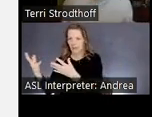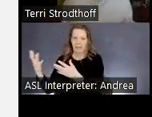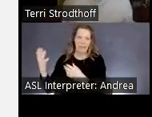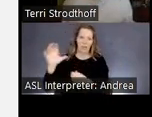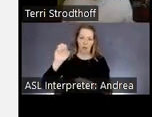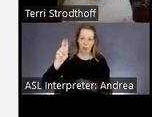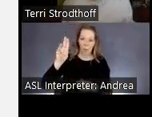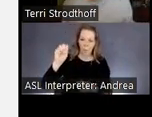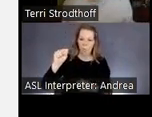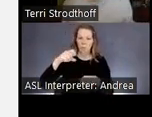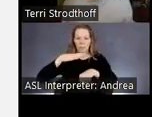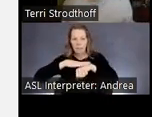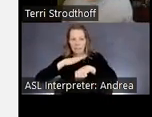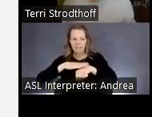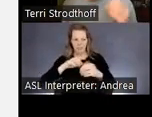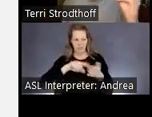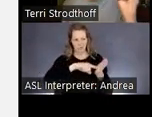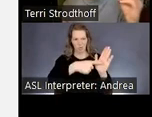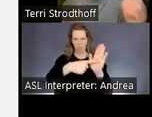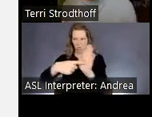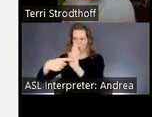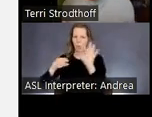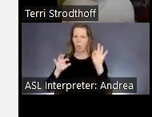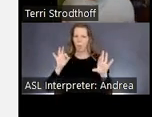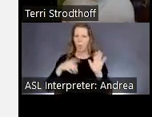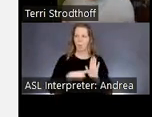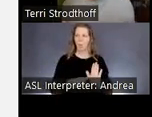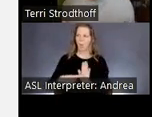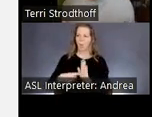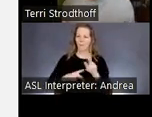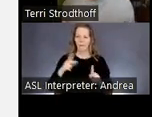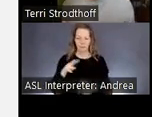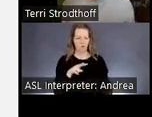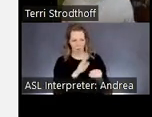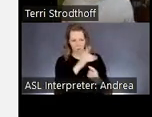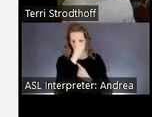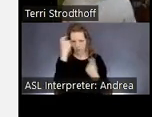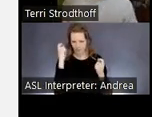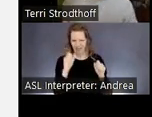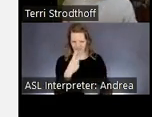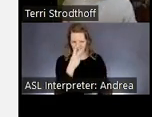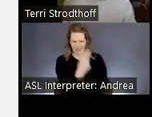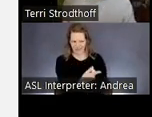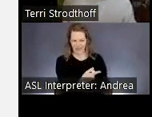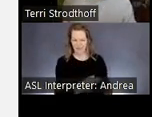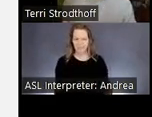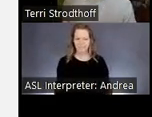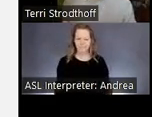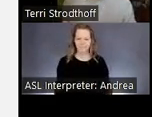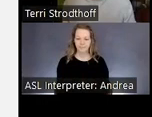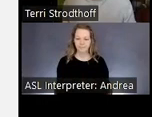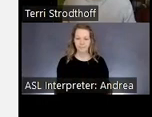clues, all the ways we show up and act in the world are telling people about our traumatic wounding. And so for us,